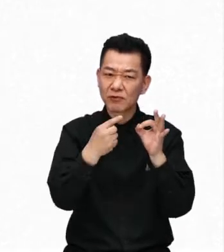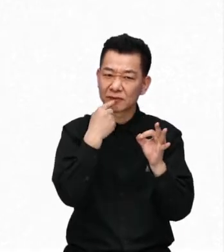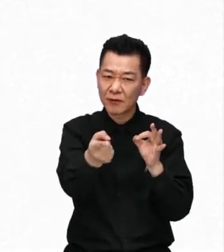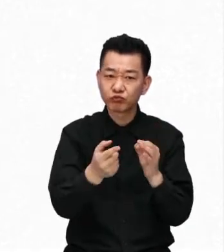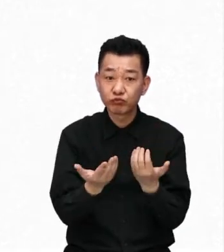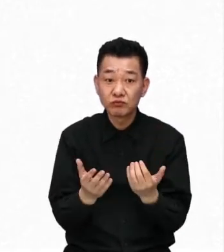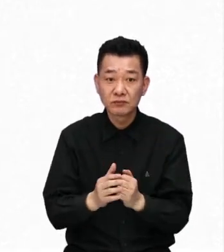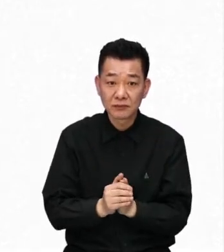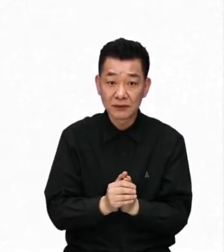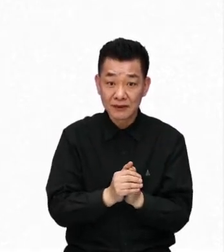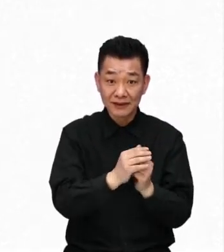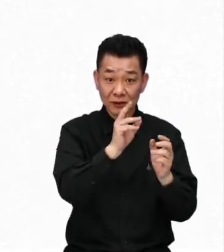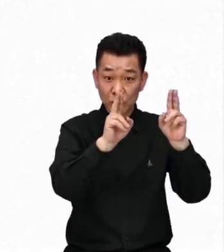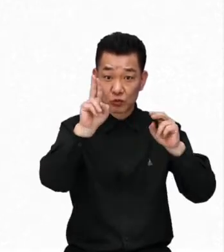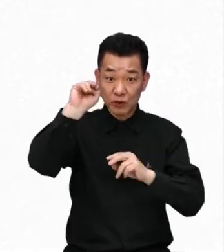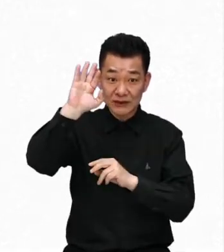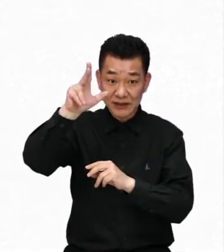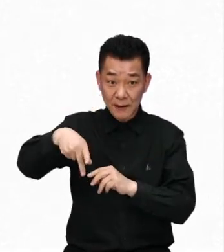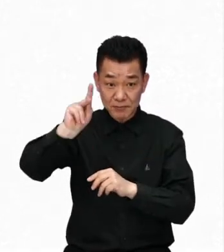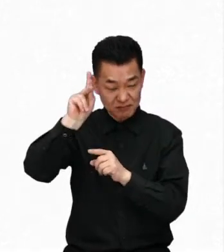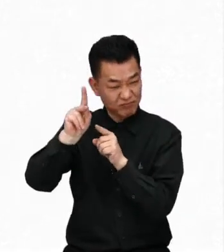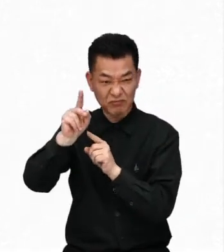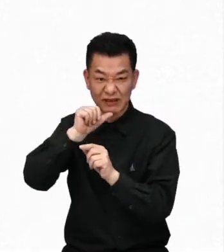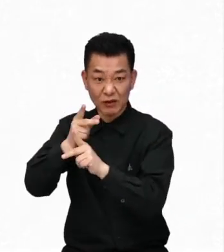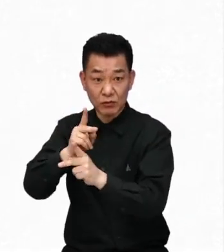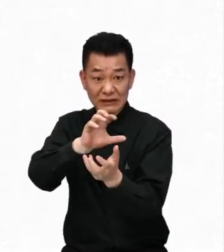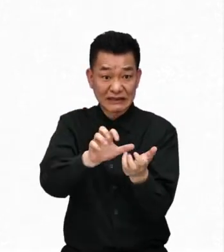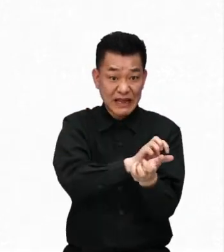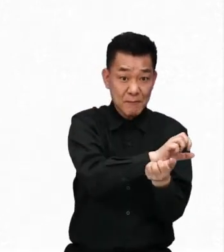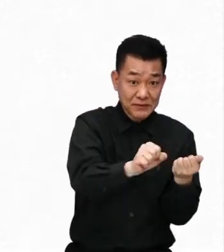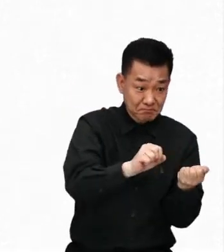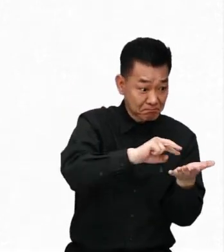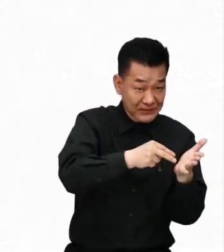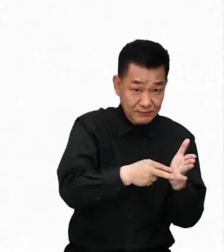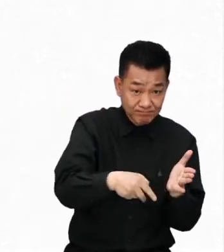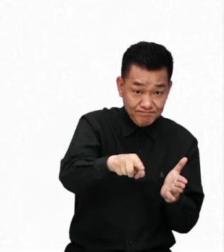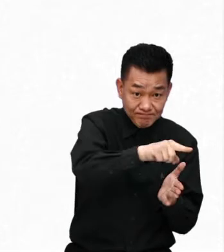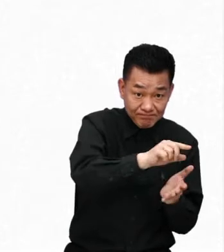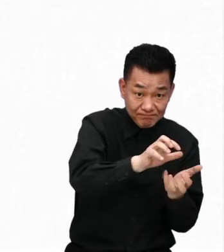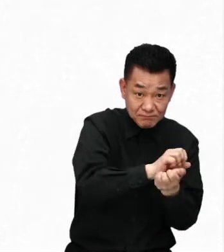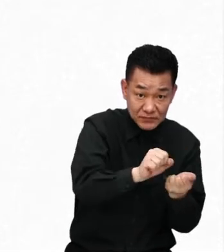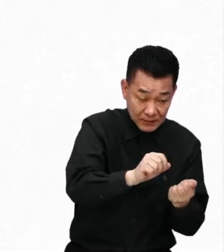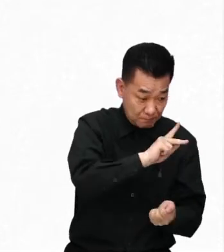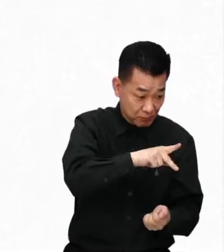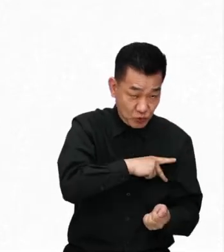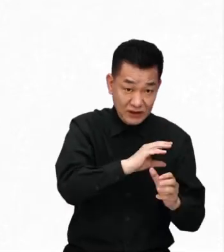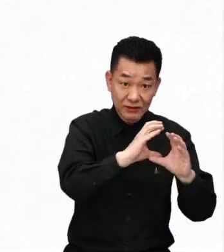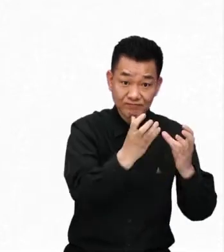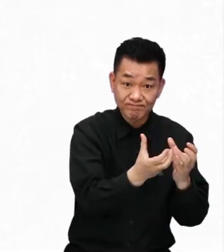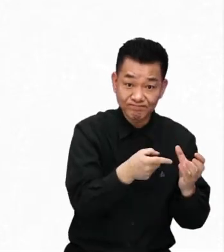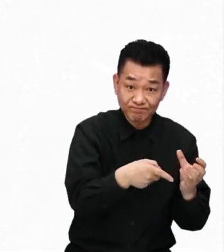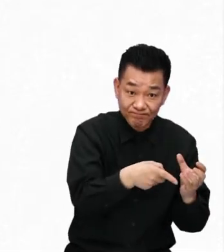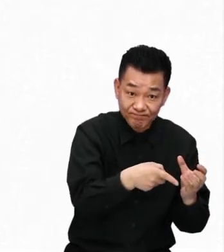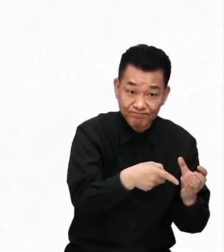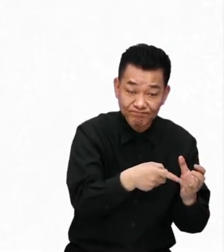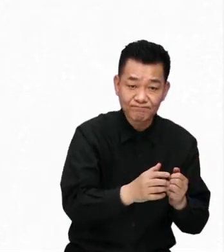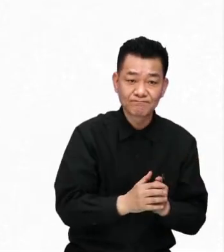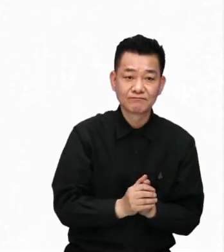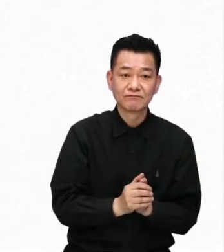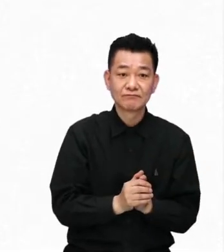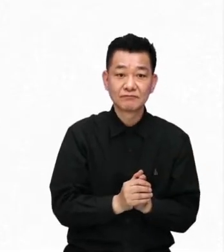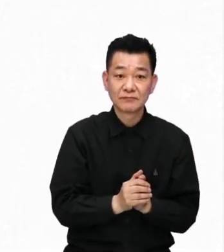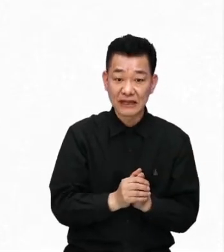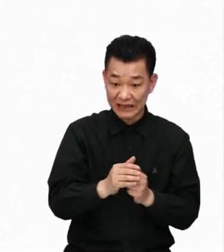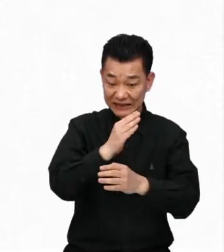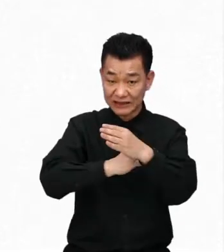put, individuals or groups of individuals who claim to be victims of a violation by the state party of the provisions of the